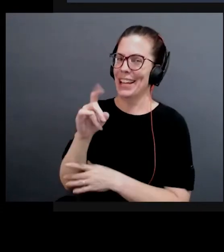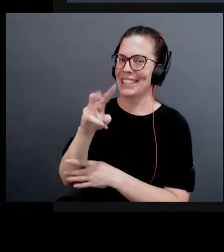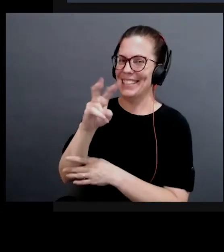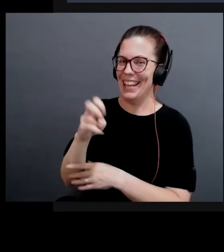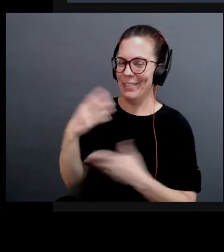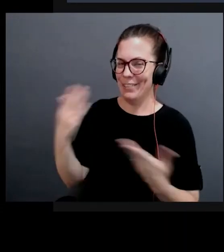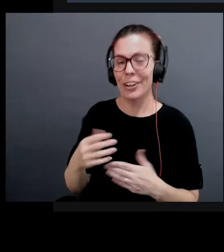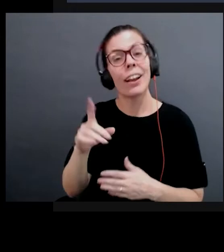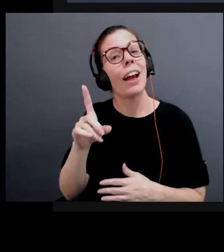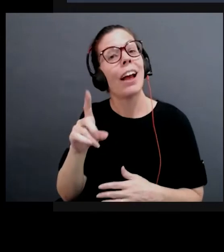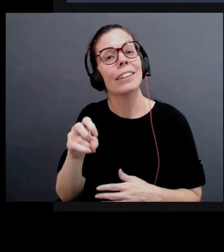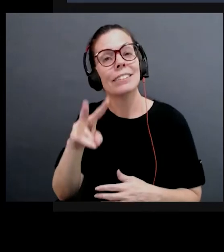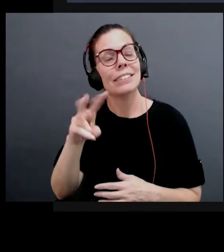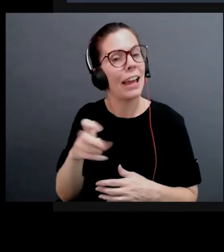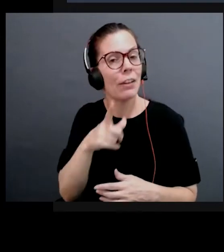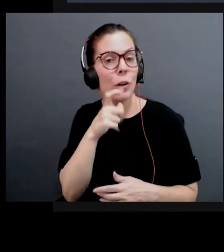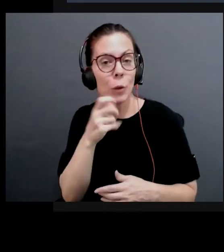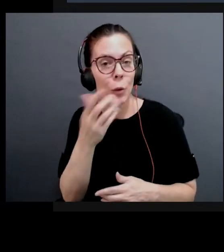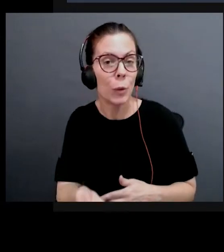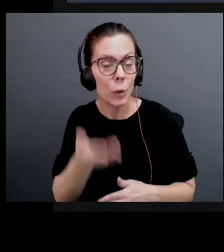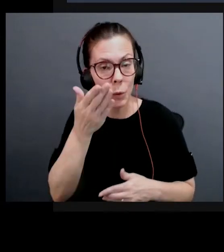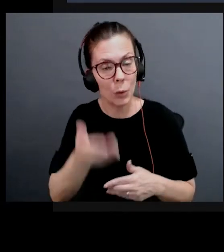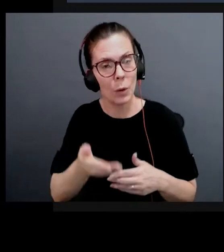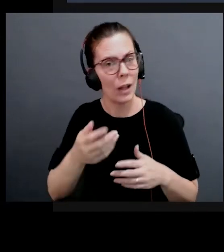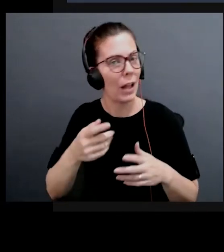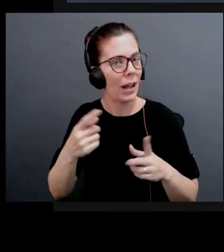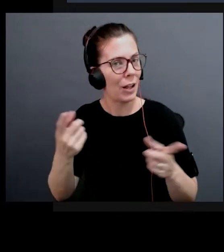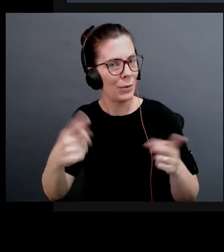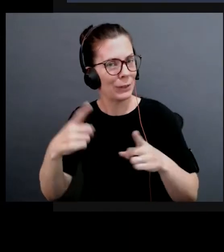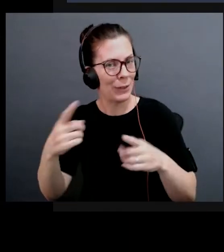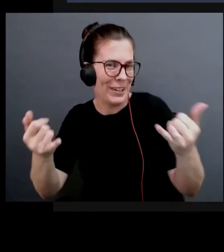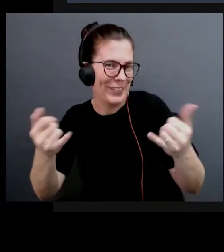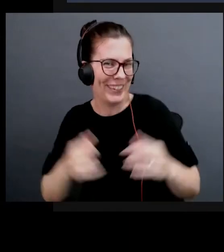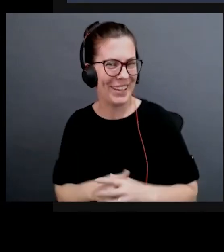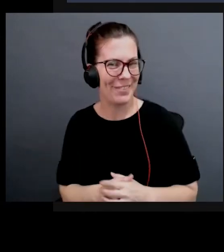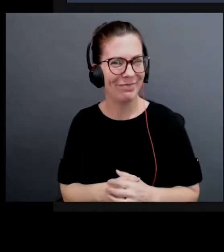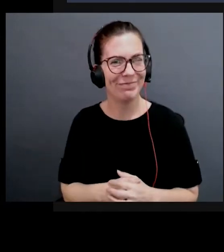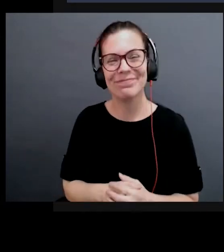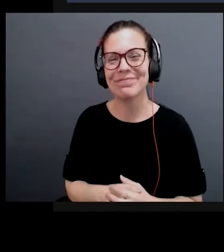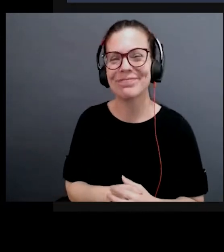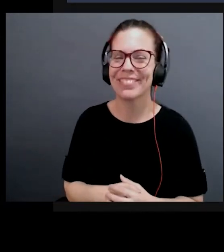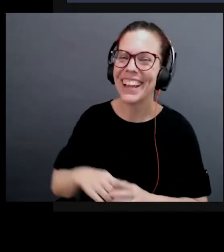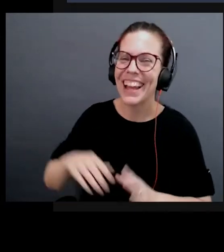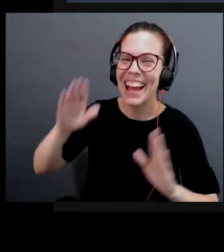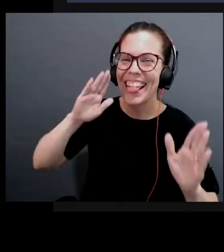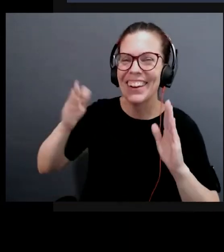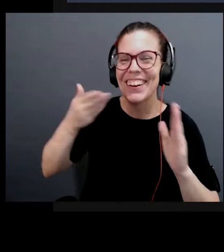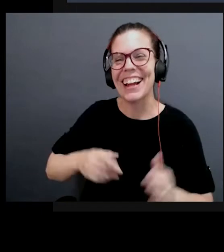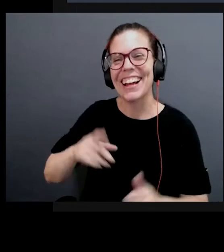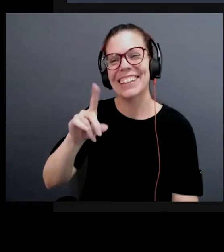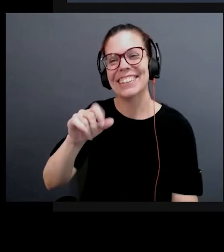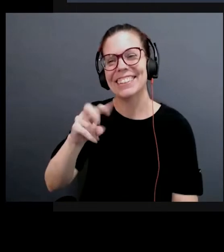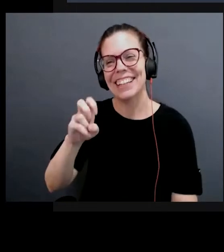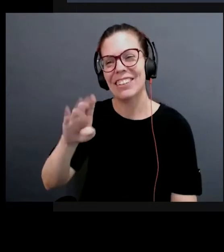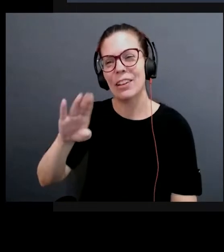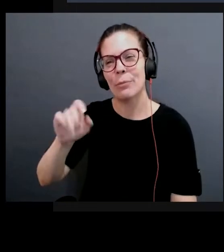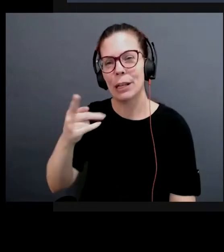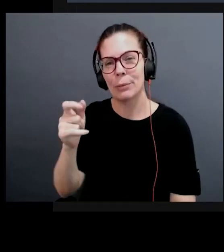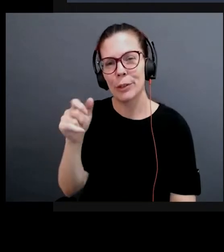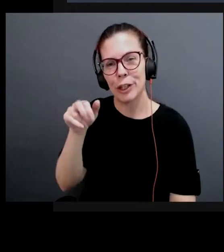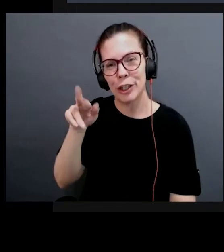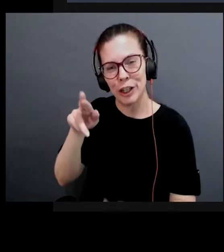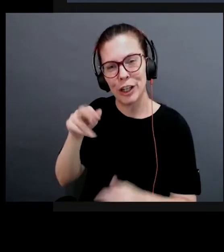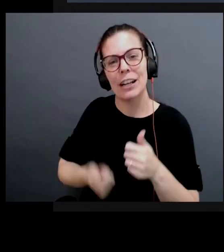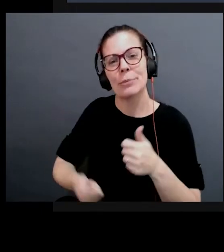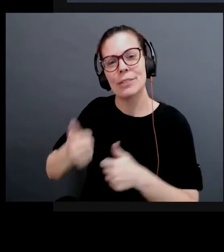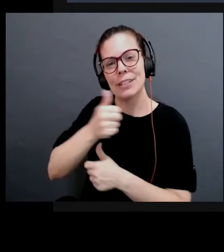tell us a little bit about yourself and what's going on. Hey, I'm Dave Beckberger. I'm a senior graph architect on the Amazon Neptune